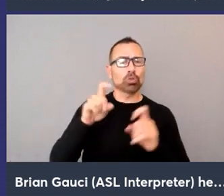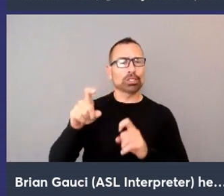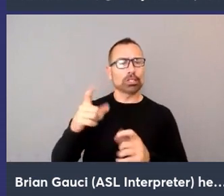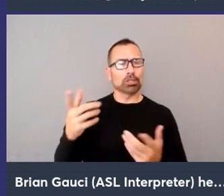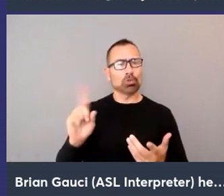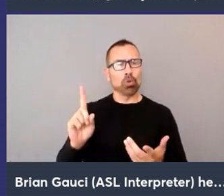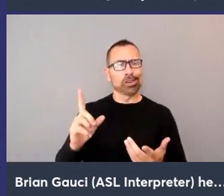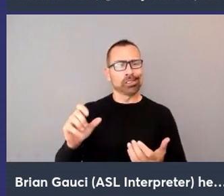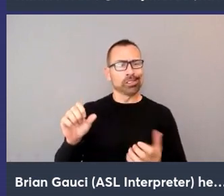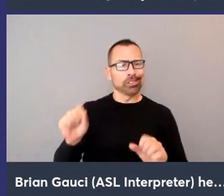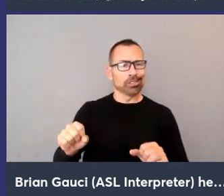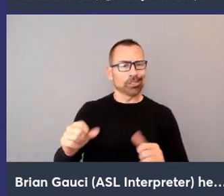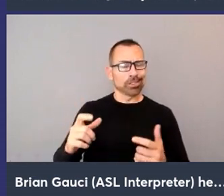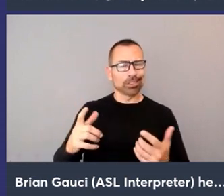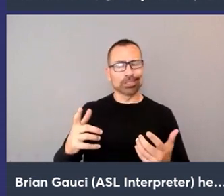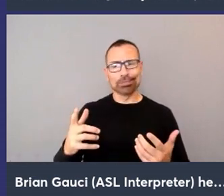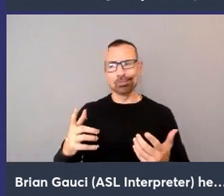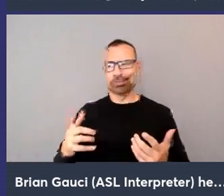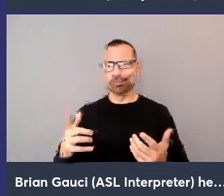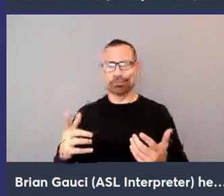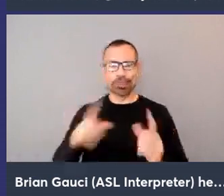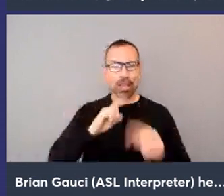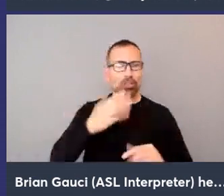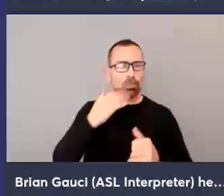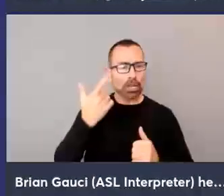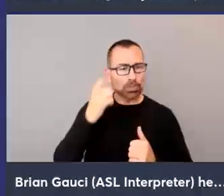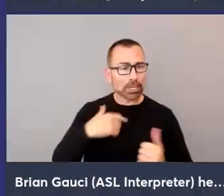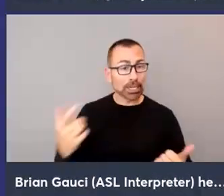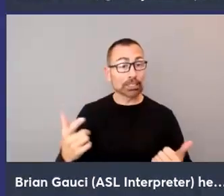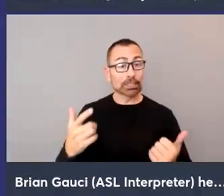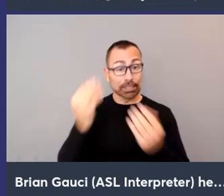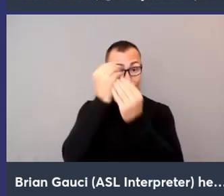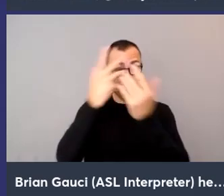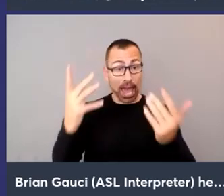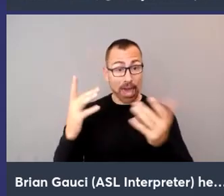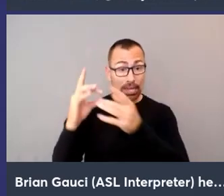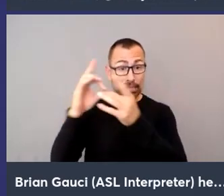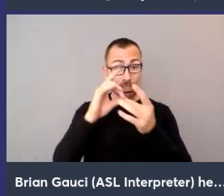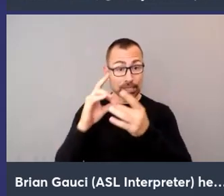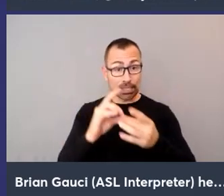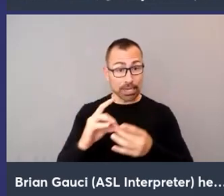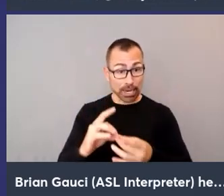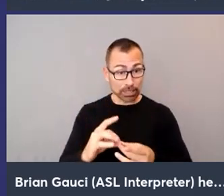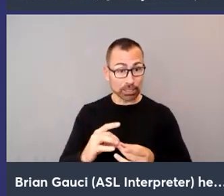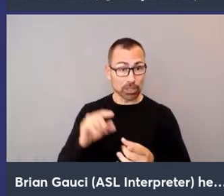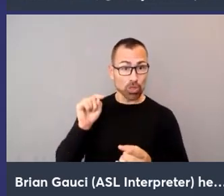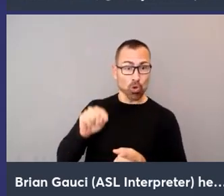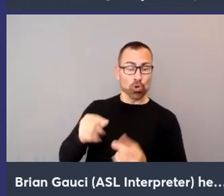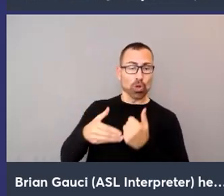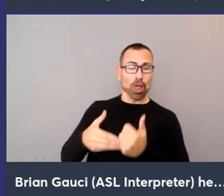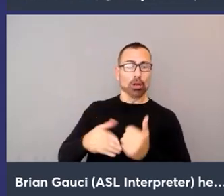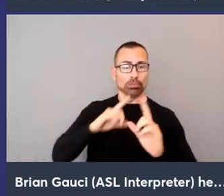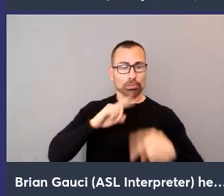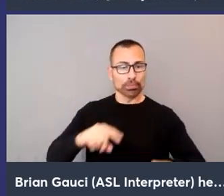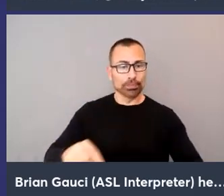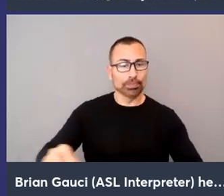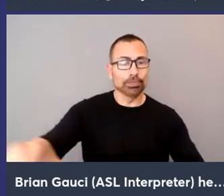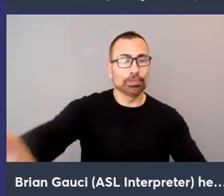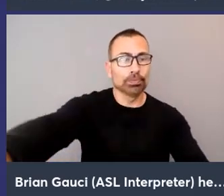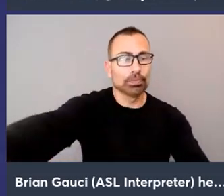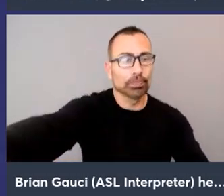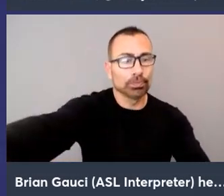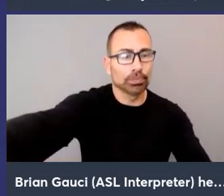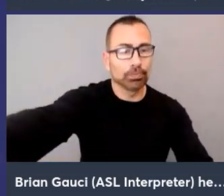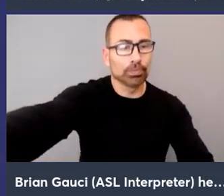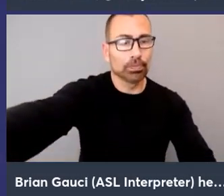can answer that question best by using the connections between the data. So usually we kind of talk about it is where you have something where you need to deal with